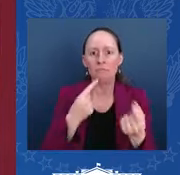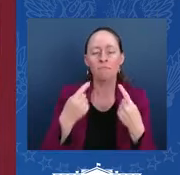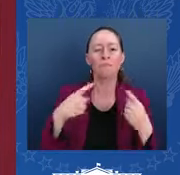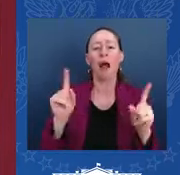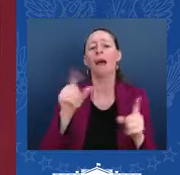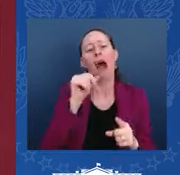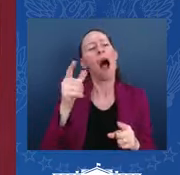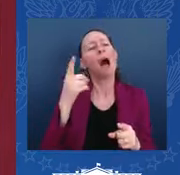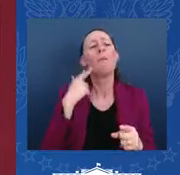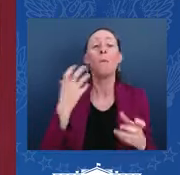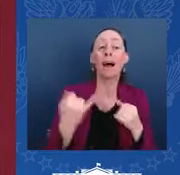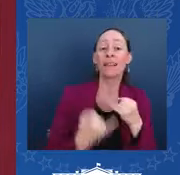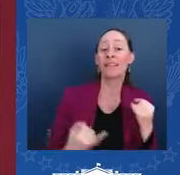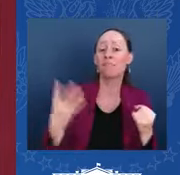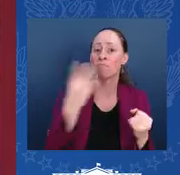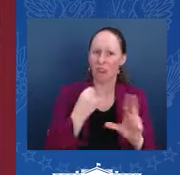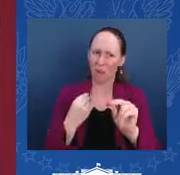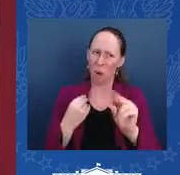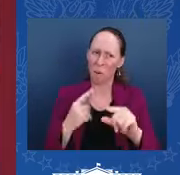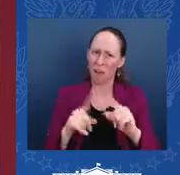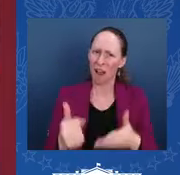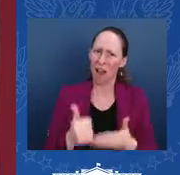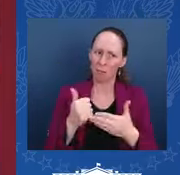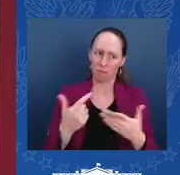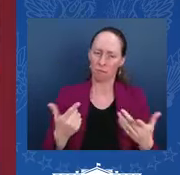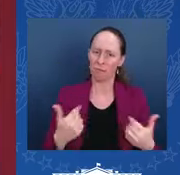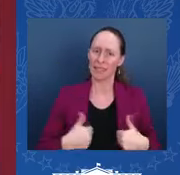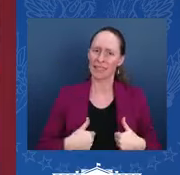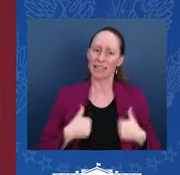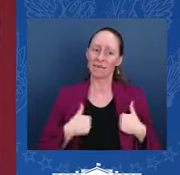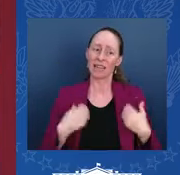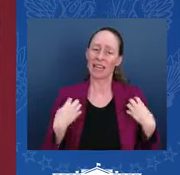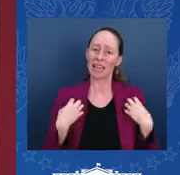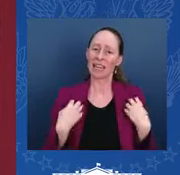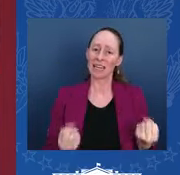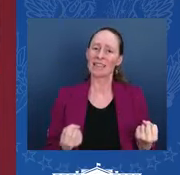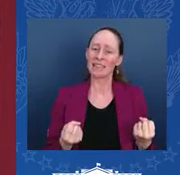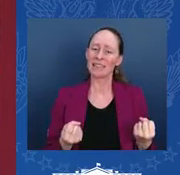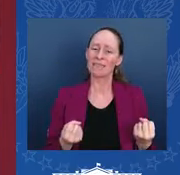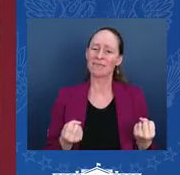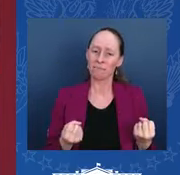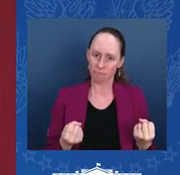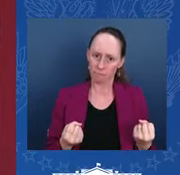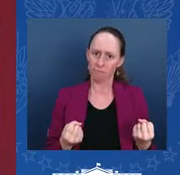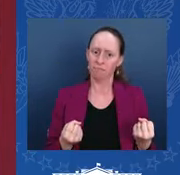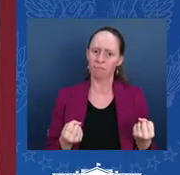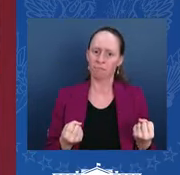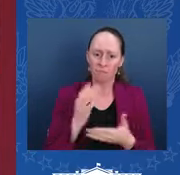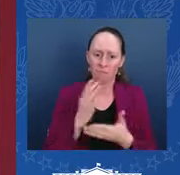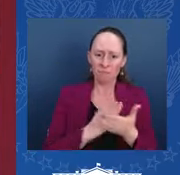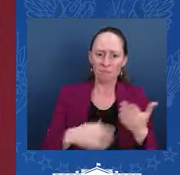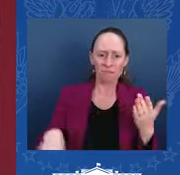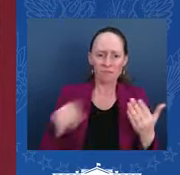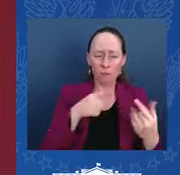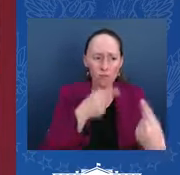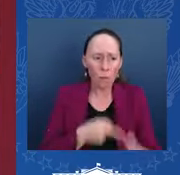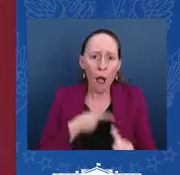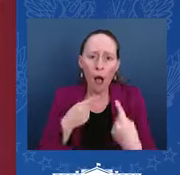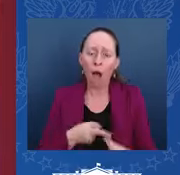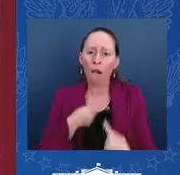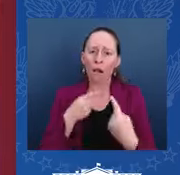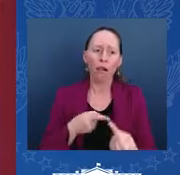medicines. It saves their lives because of they're so overweight and there's so much problem associated with it. You just heard from